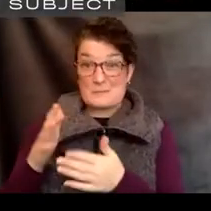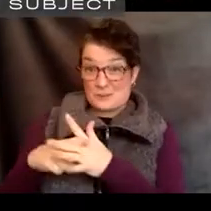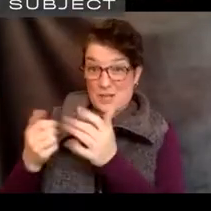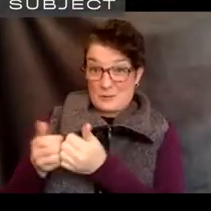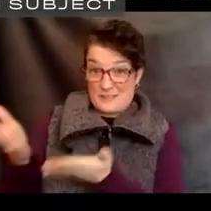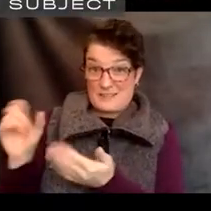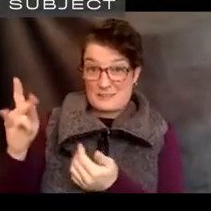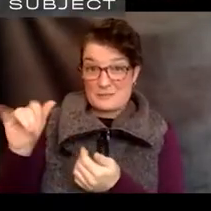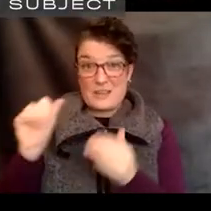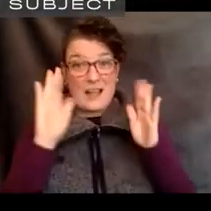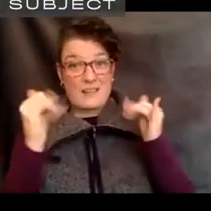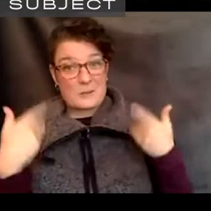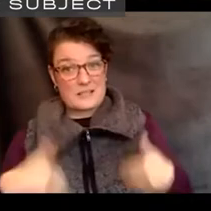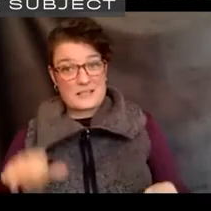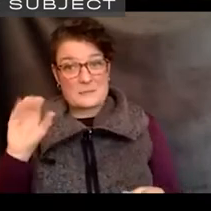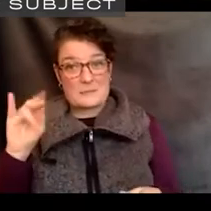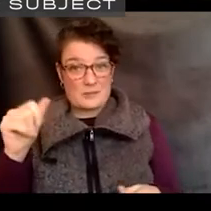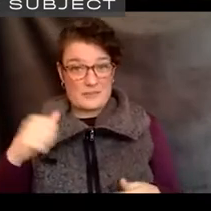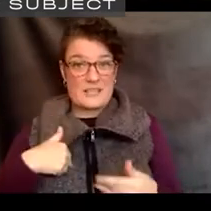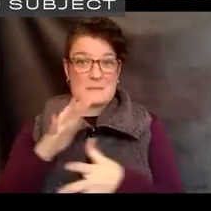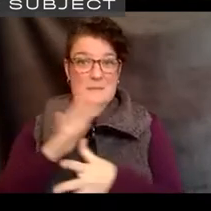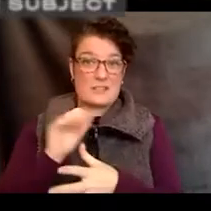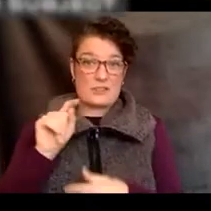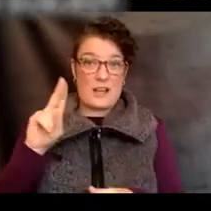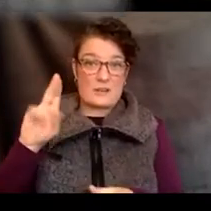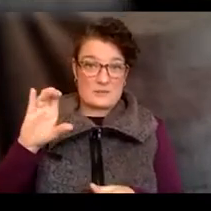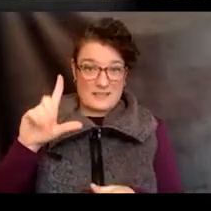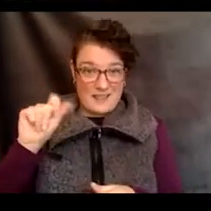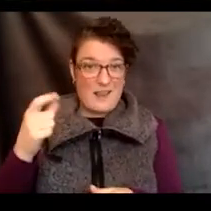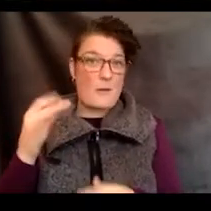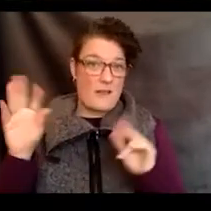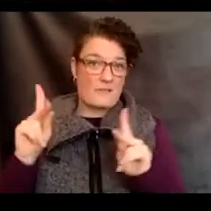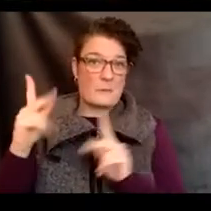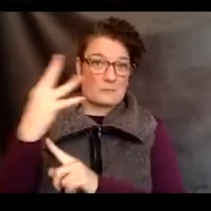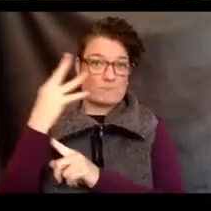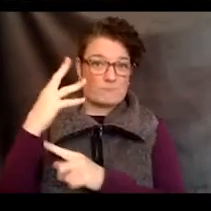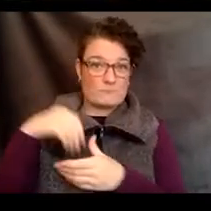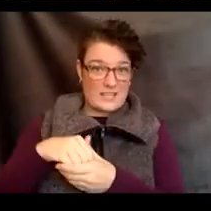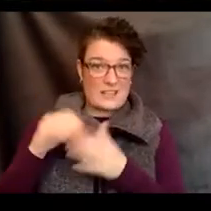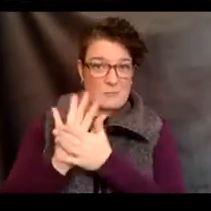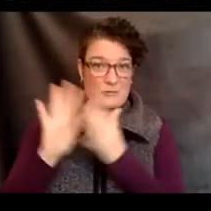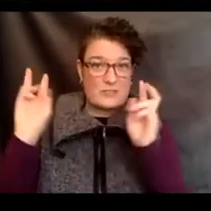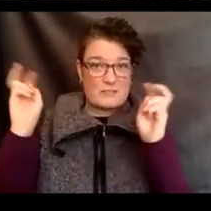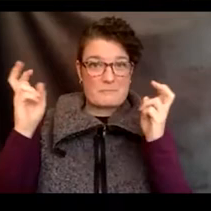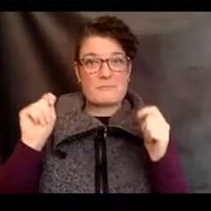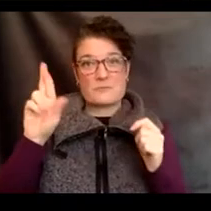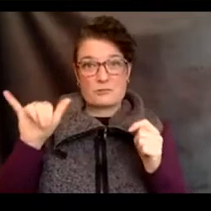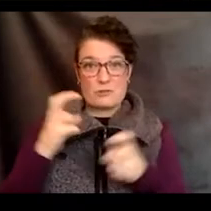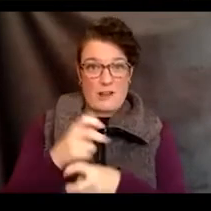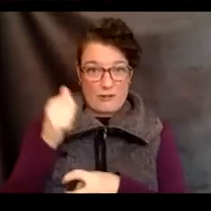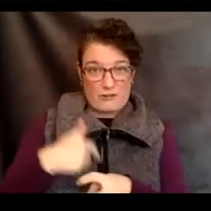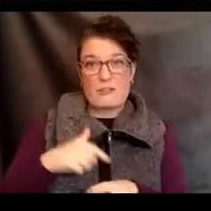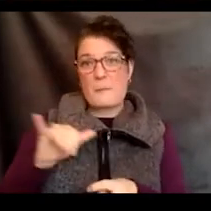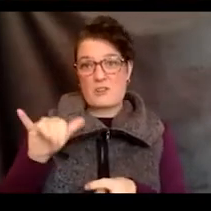Hi everyone, I'm Sophia. I'm a senior at UCLA and I'm one of the subjects of Try Harder. I am also a Chinese American